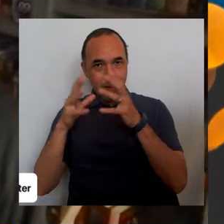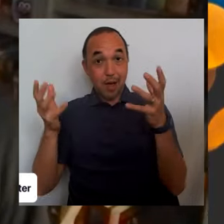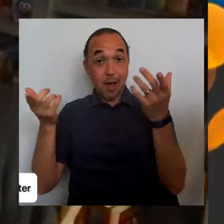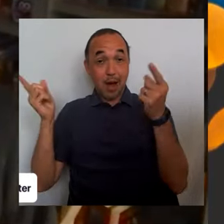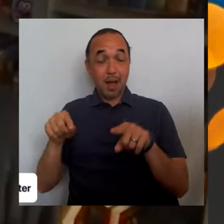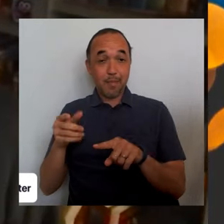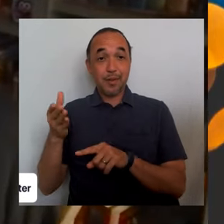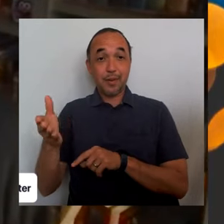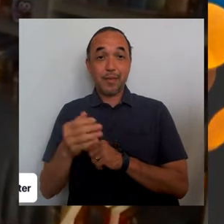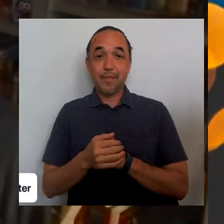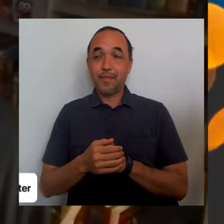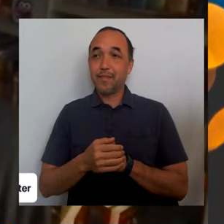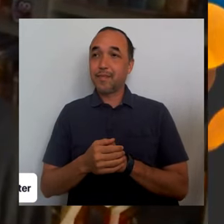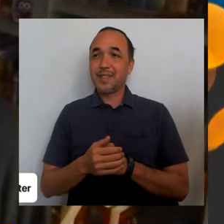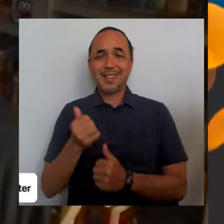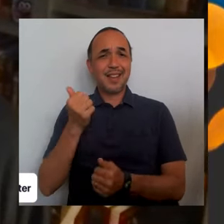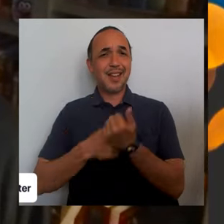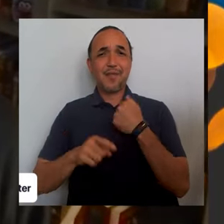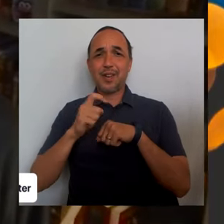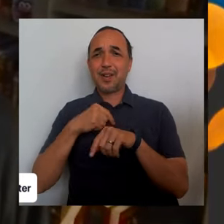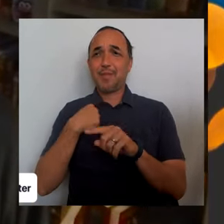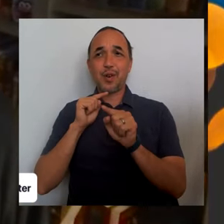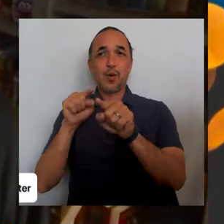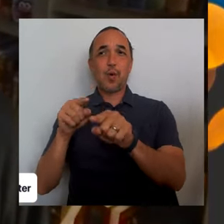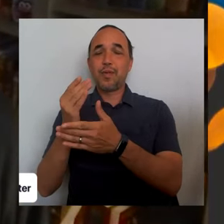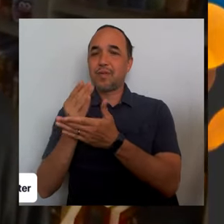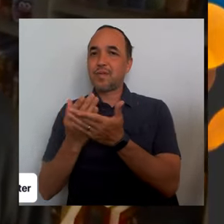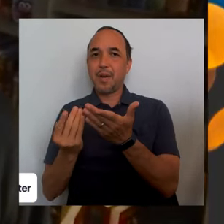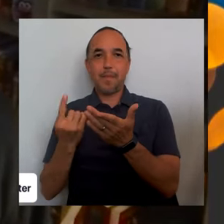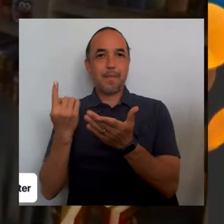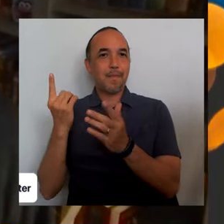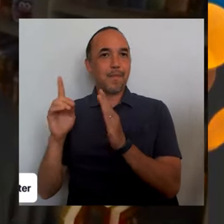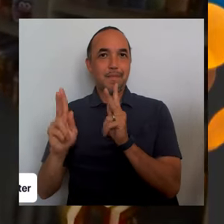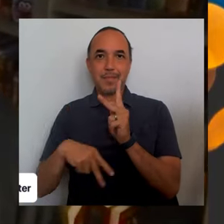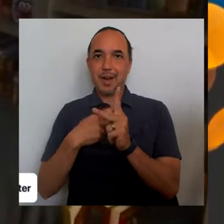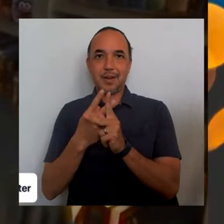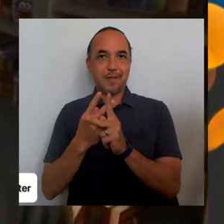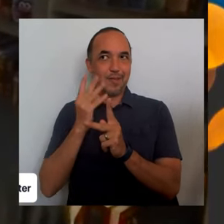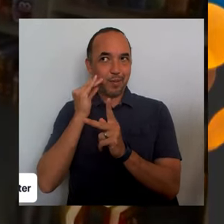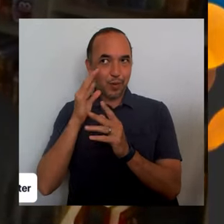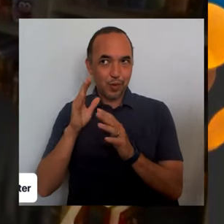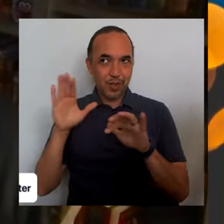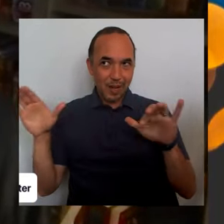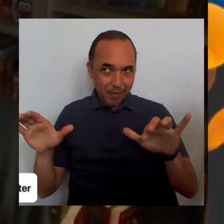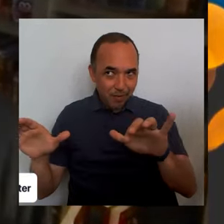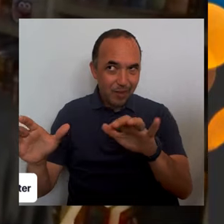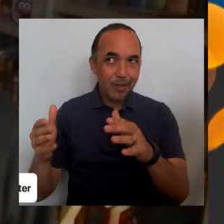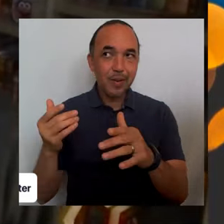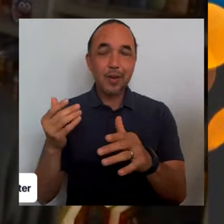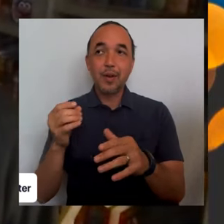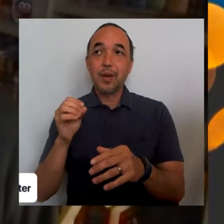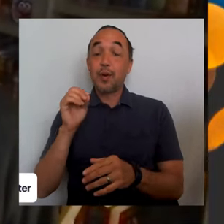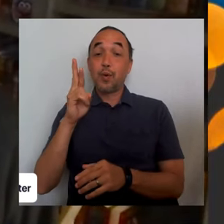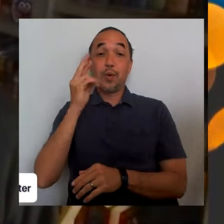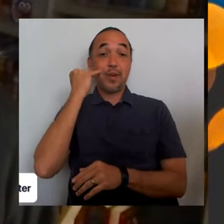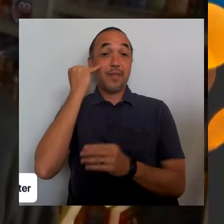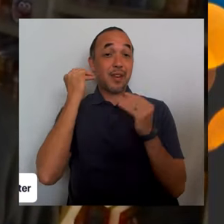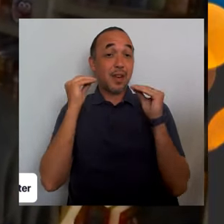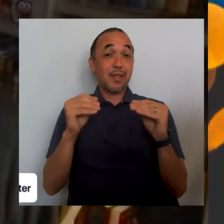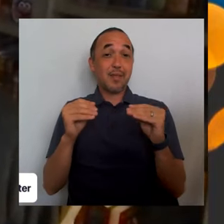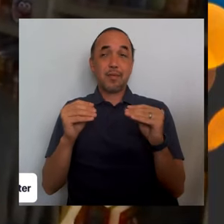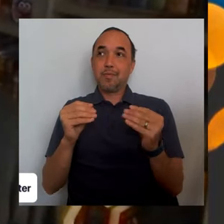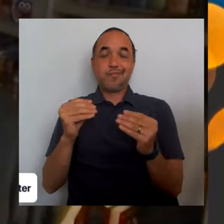Just about every time I've been there, there's been activity. And even if there isn't, it's just absolutely